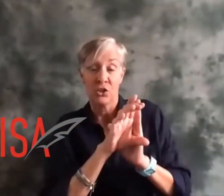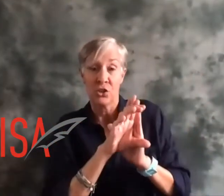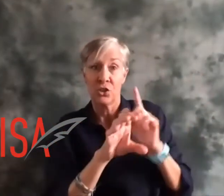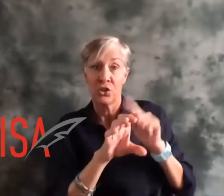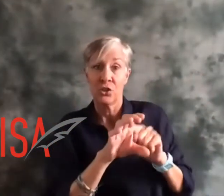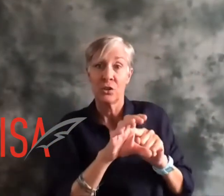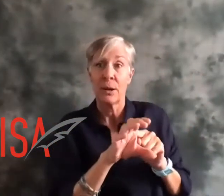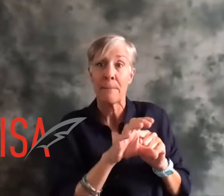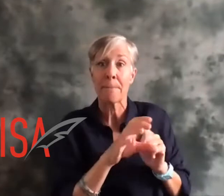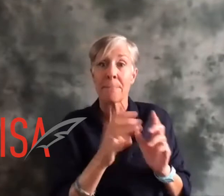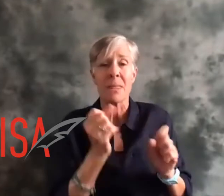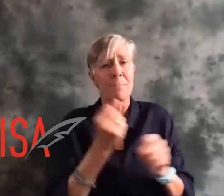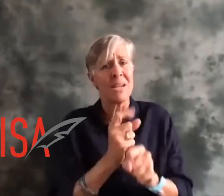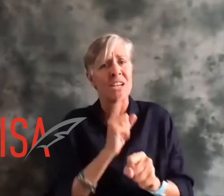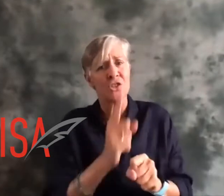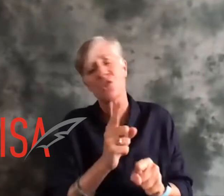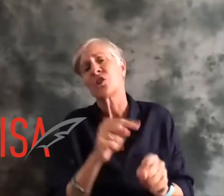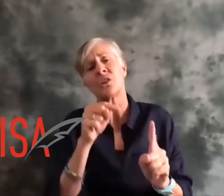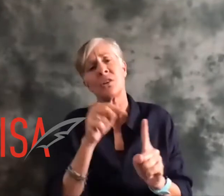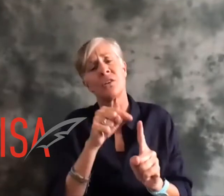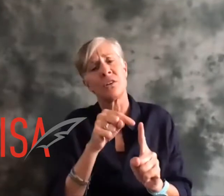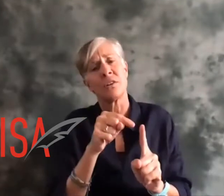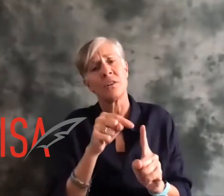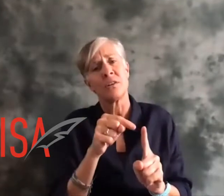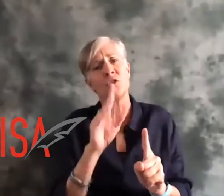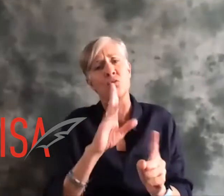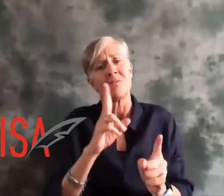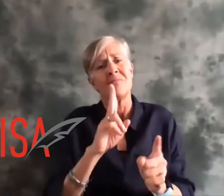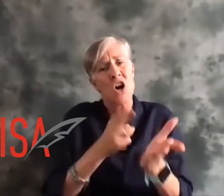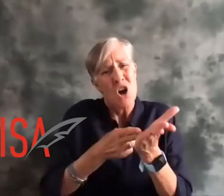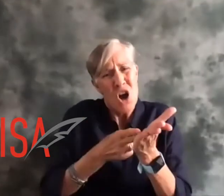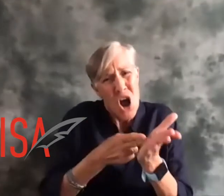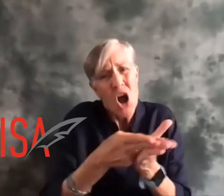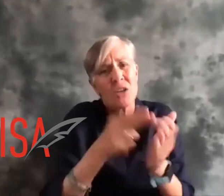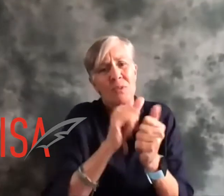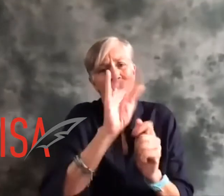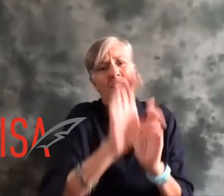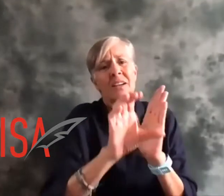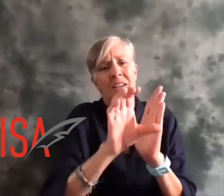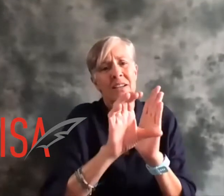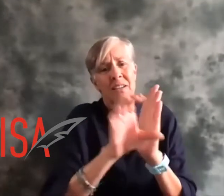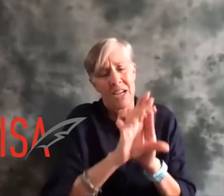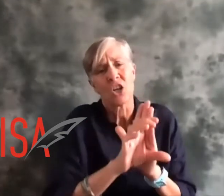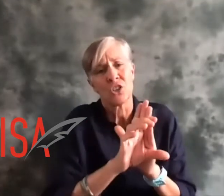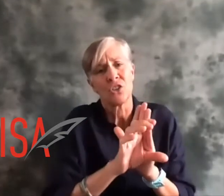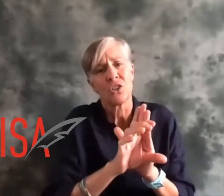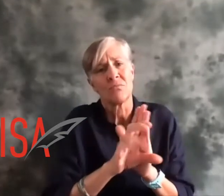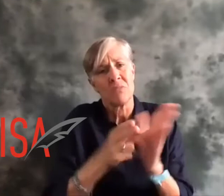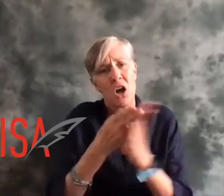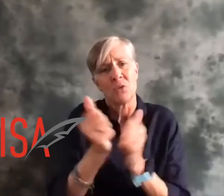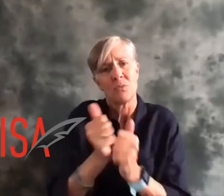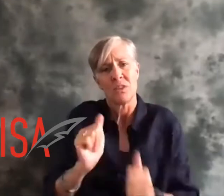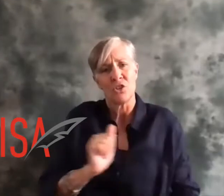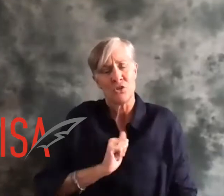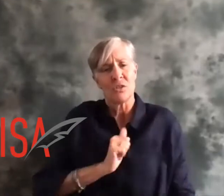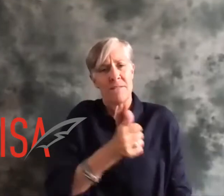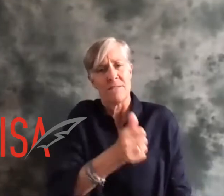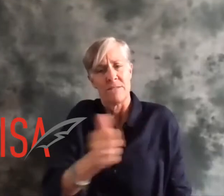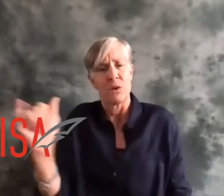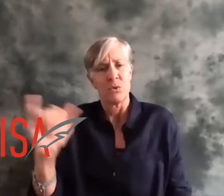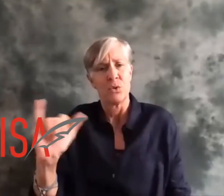that you're giving them a shot and making sure you're being authentic to them as well as to yourself. And specifically, yes,